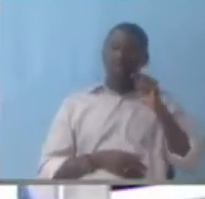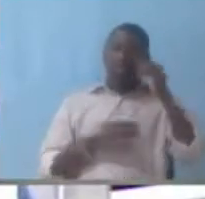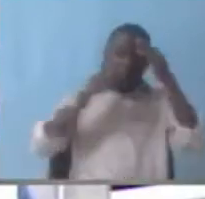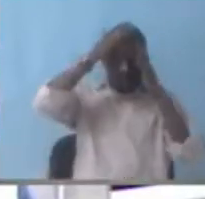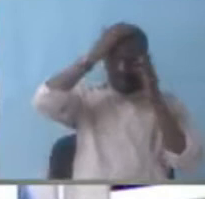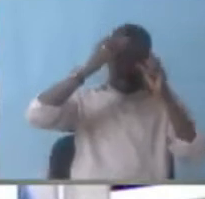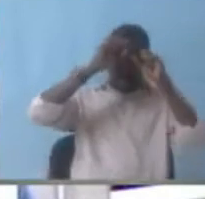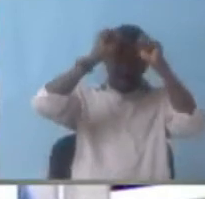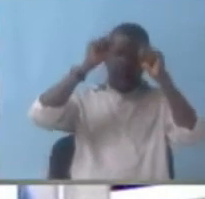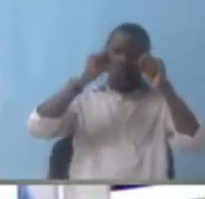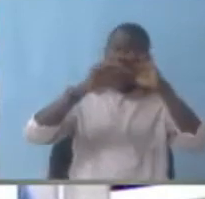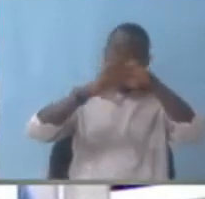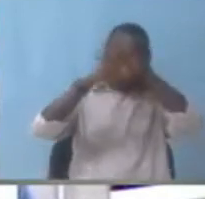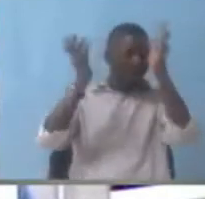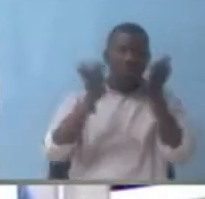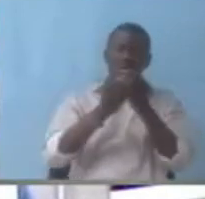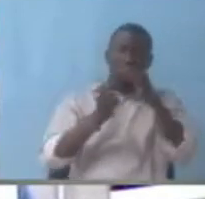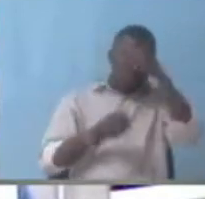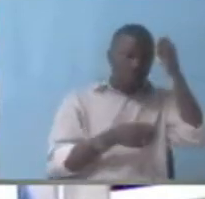did the